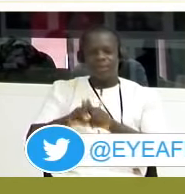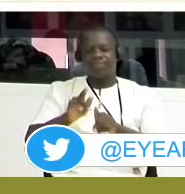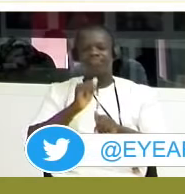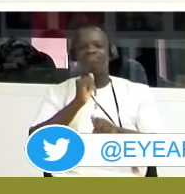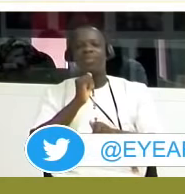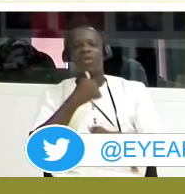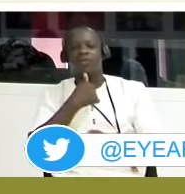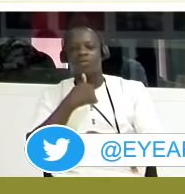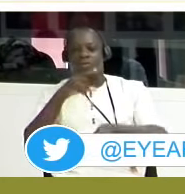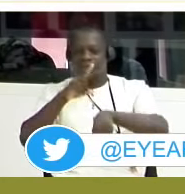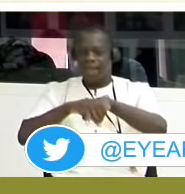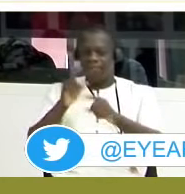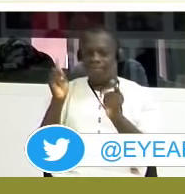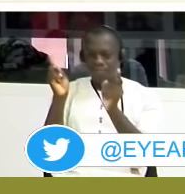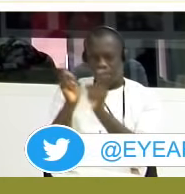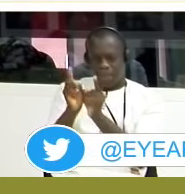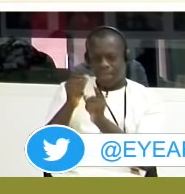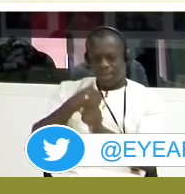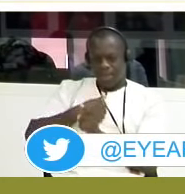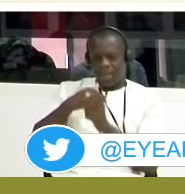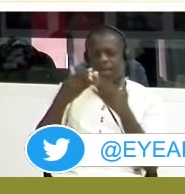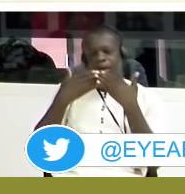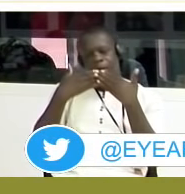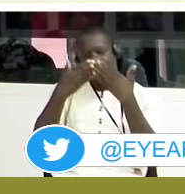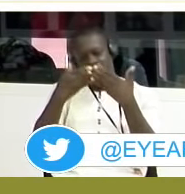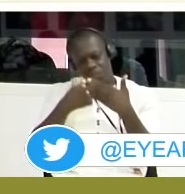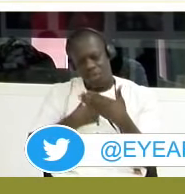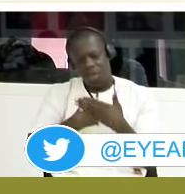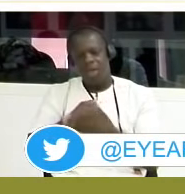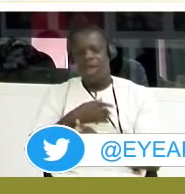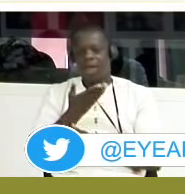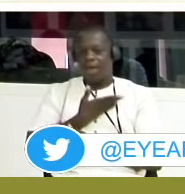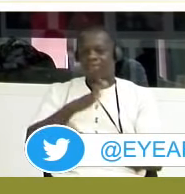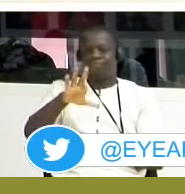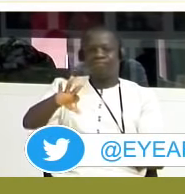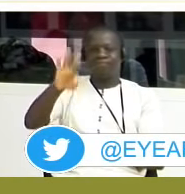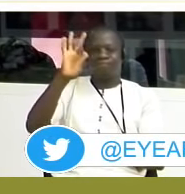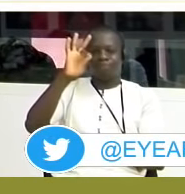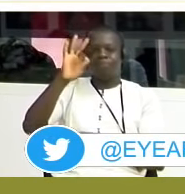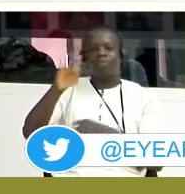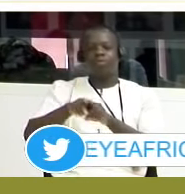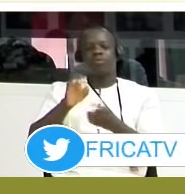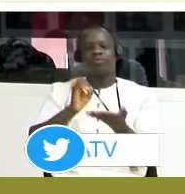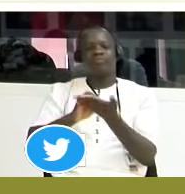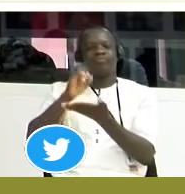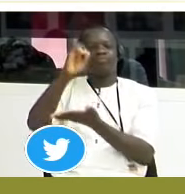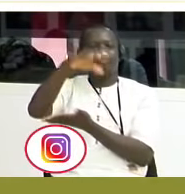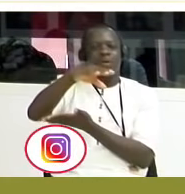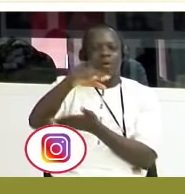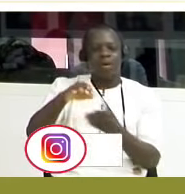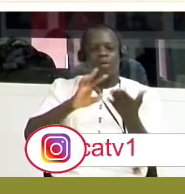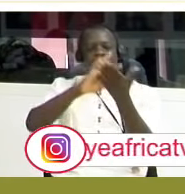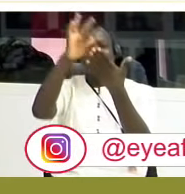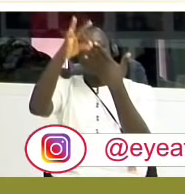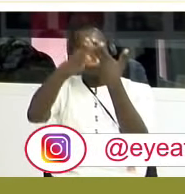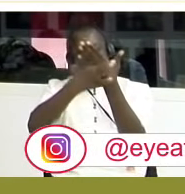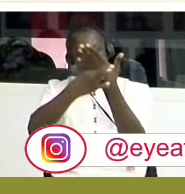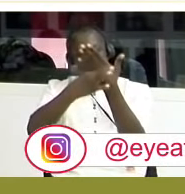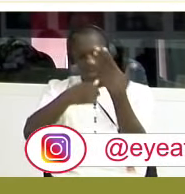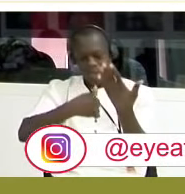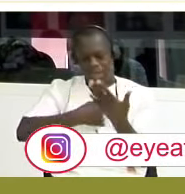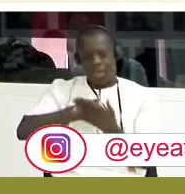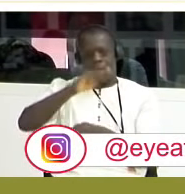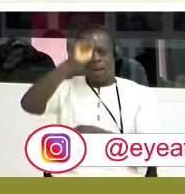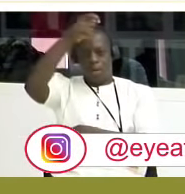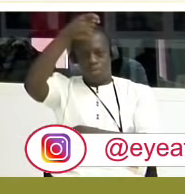when he informed me that they have decided to post me, to transfer me to the police as